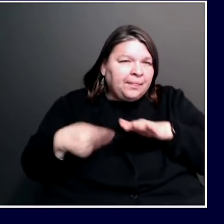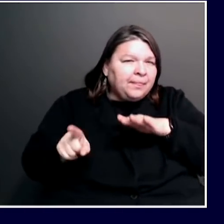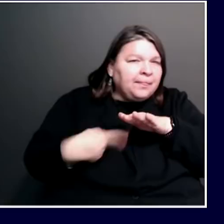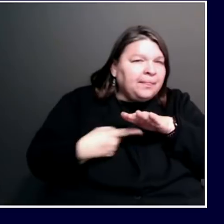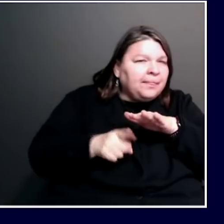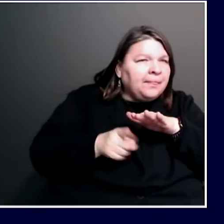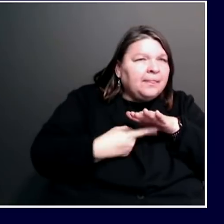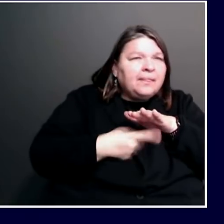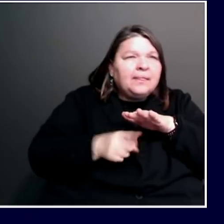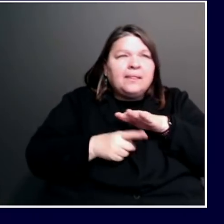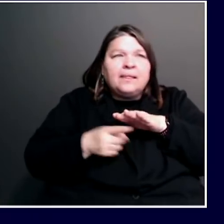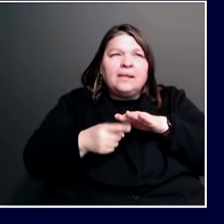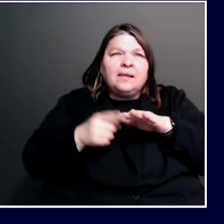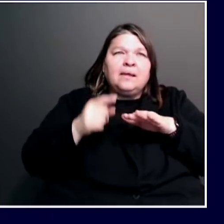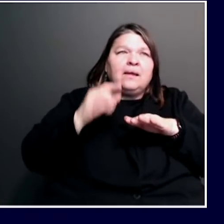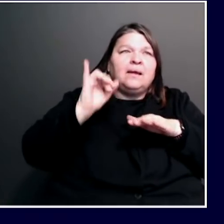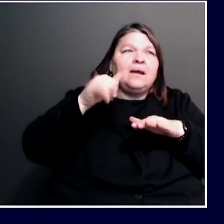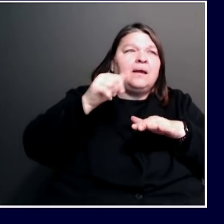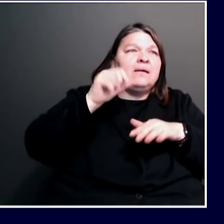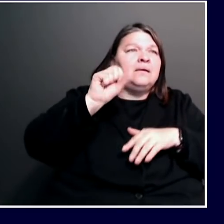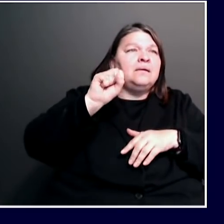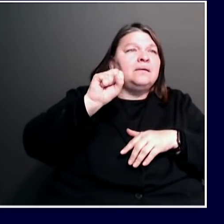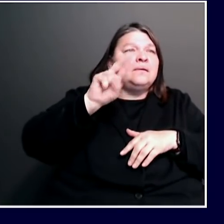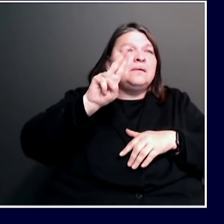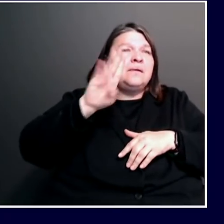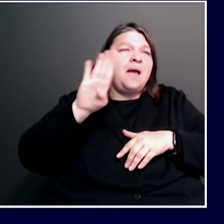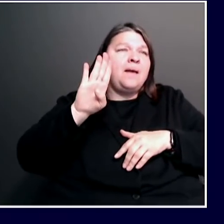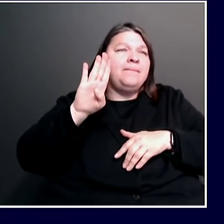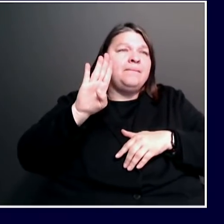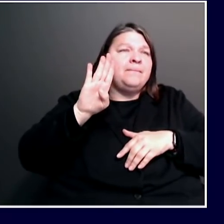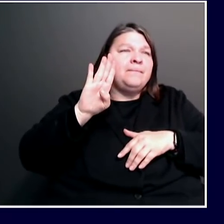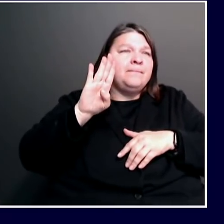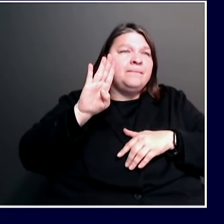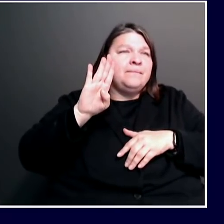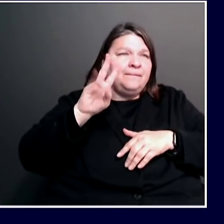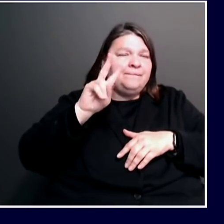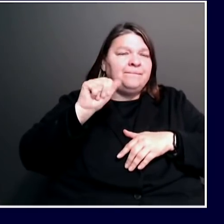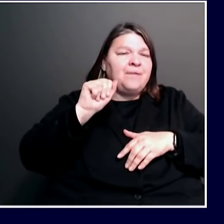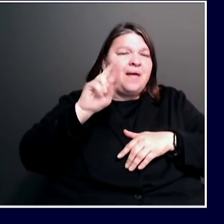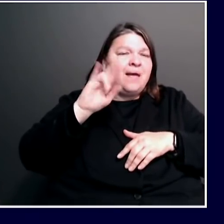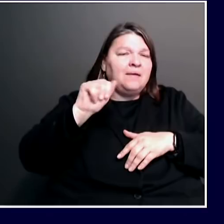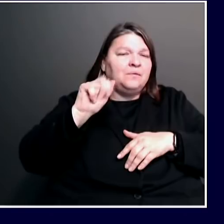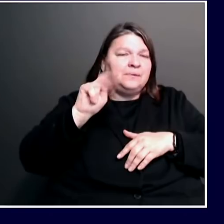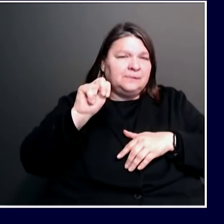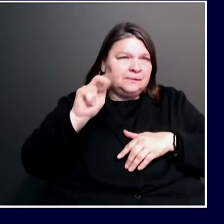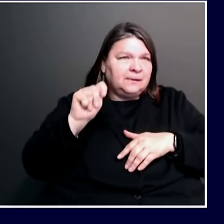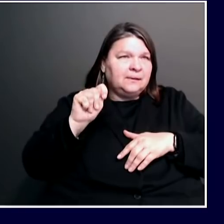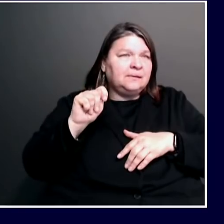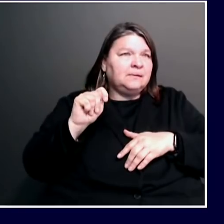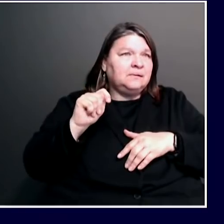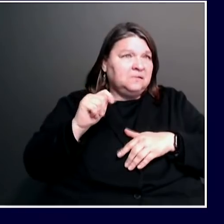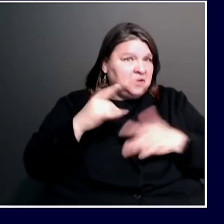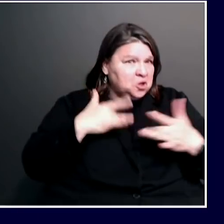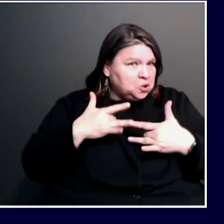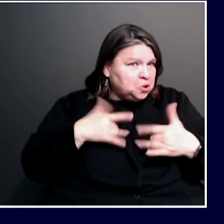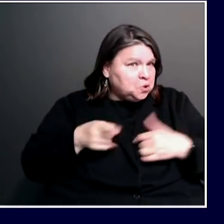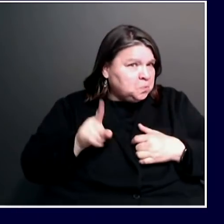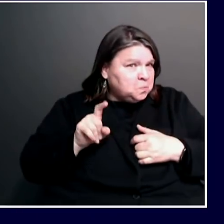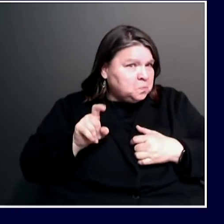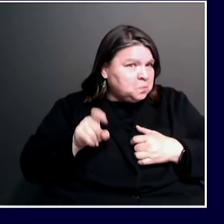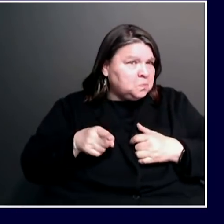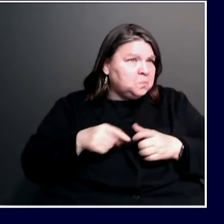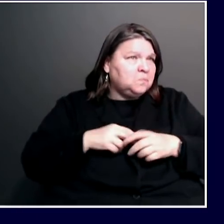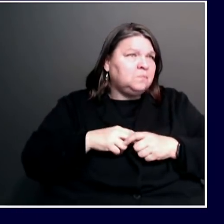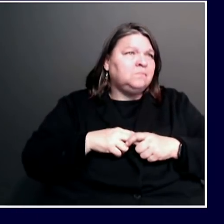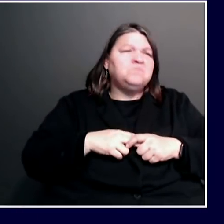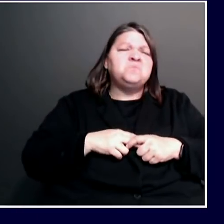you have concerns about that or any other actual variants that are on the horizon that worry you? Not at this time, Amy.